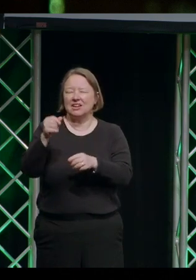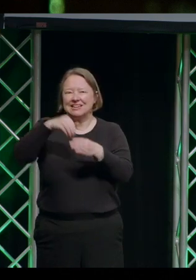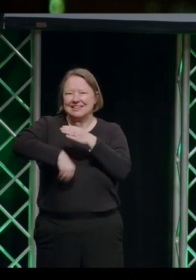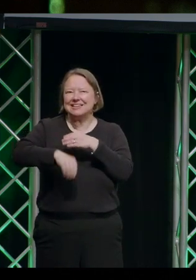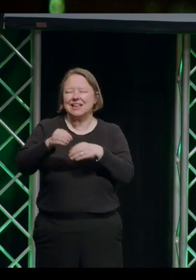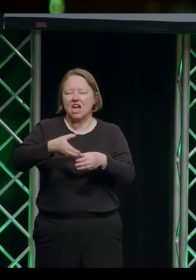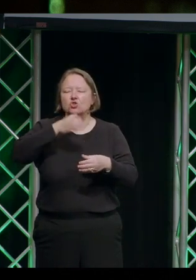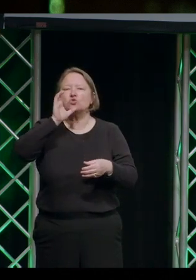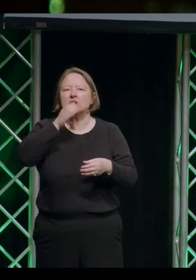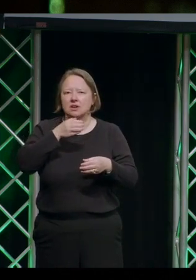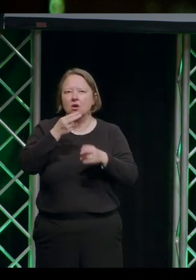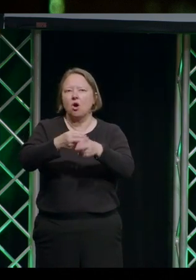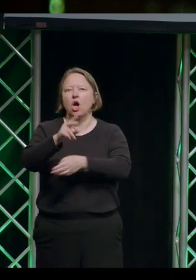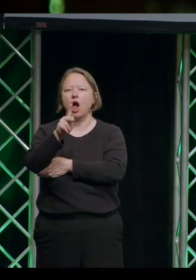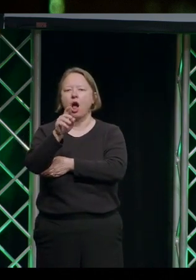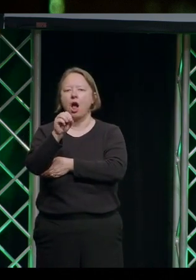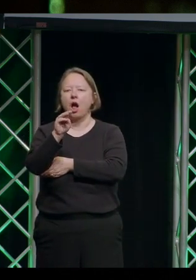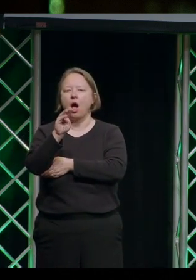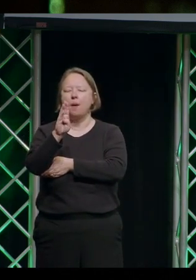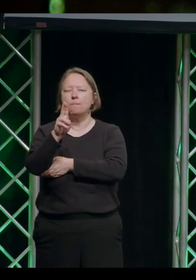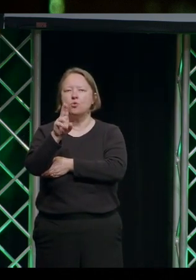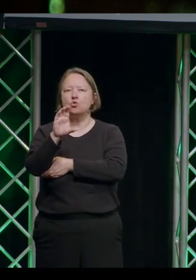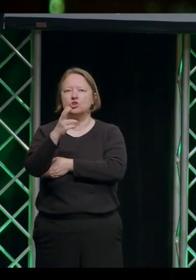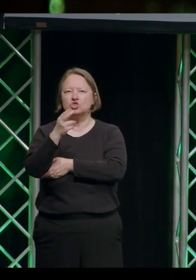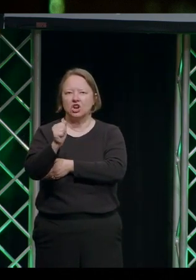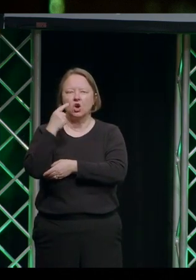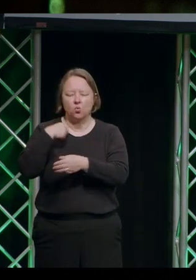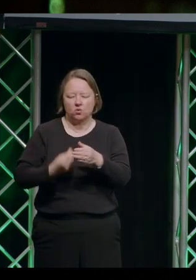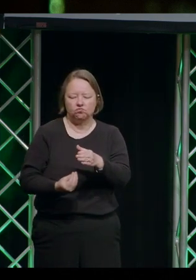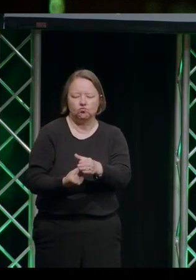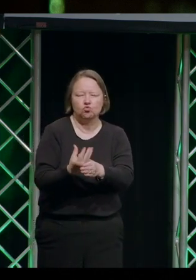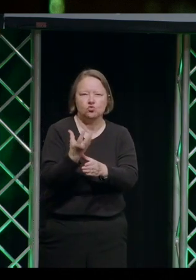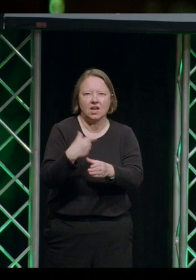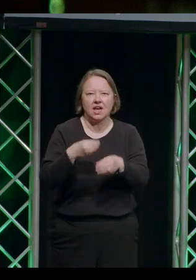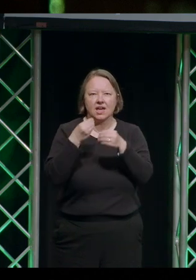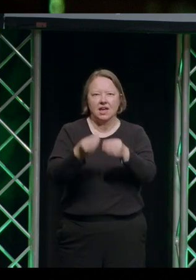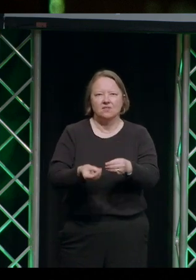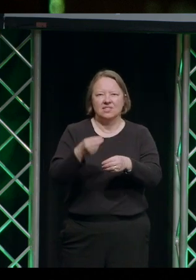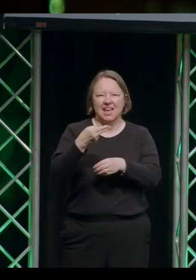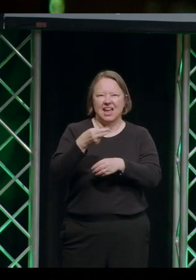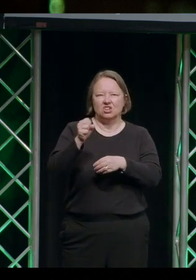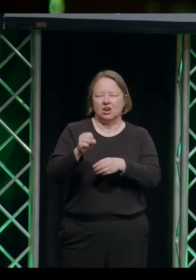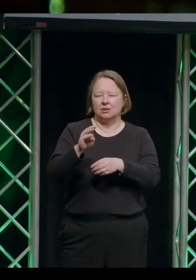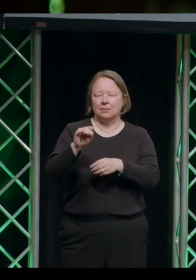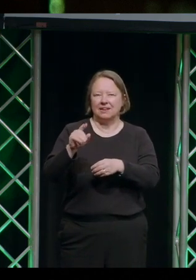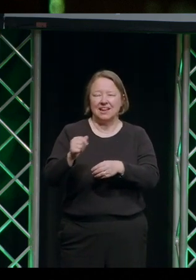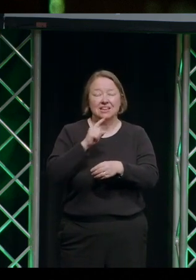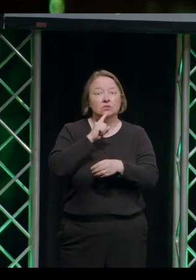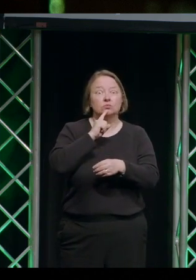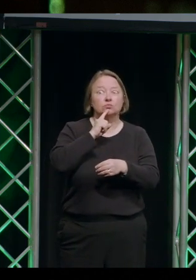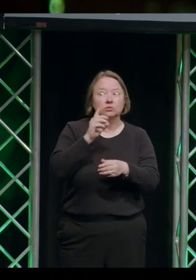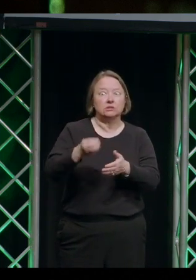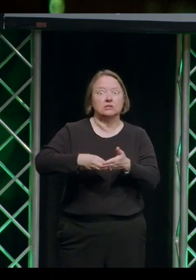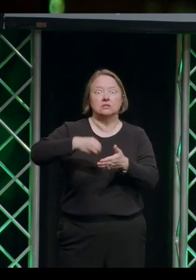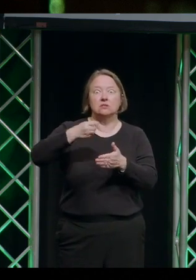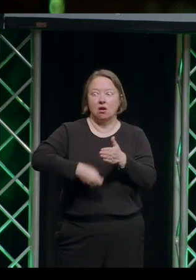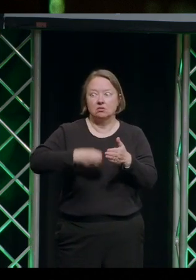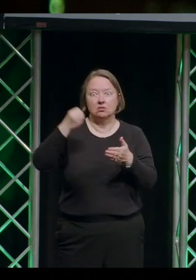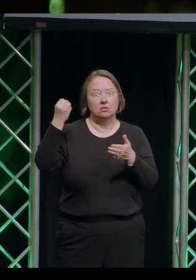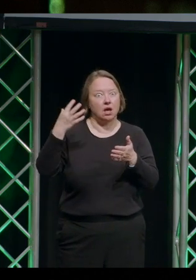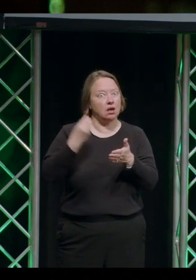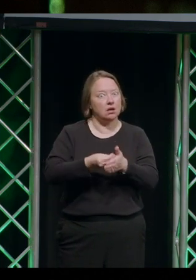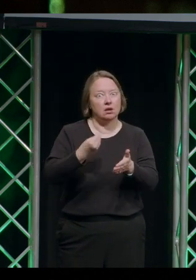it. And we initially grew it in a traditional HS media. It is very expensive, that